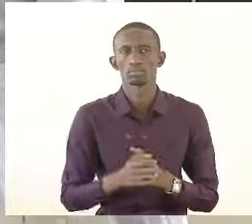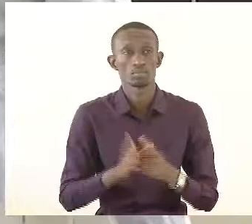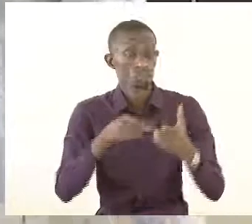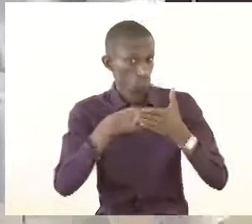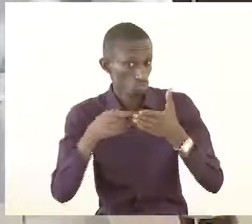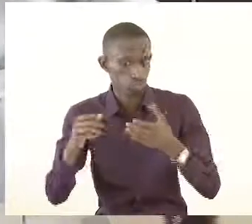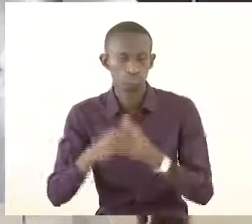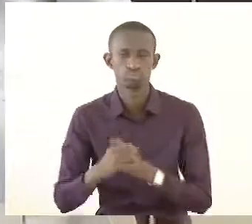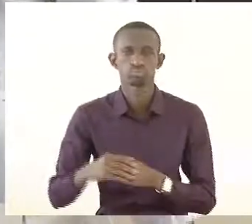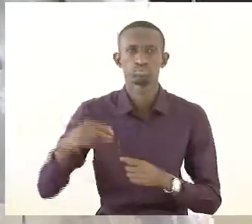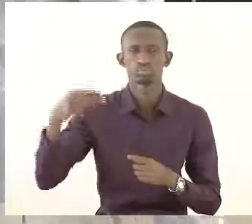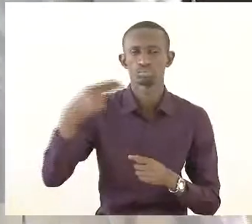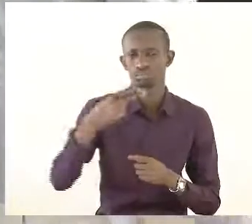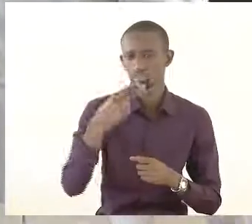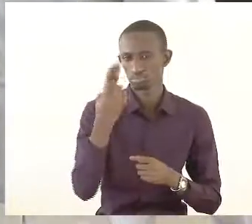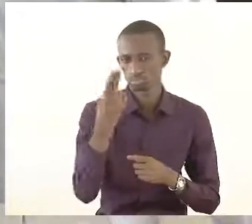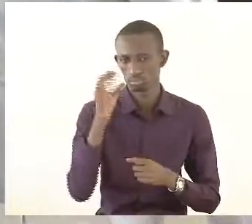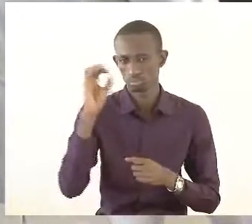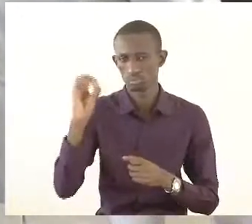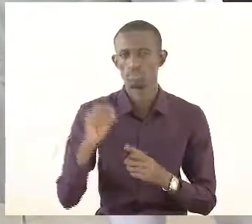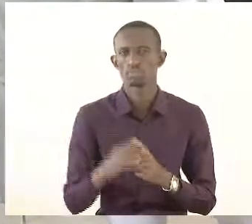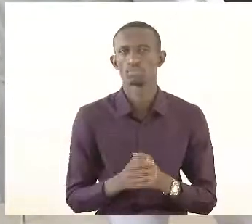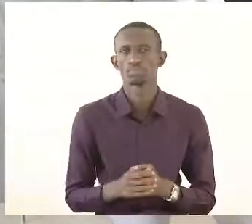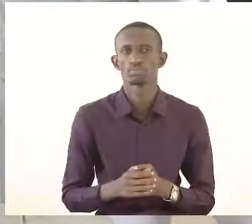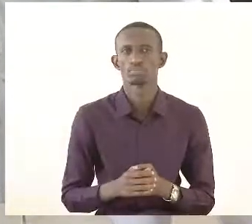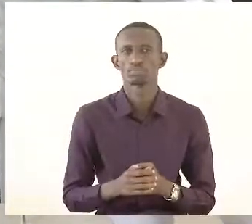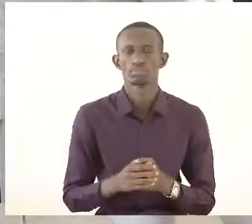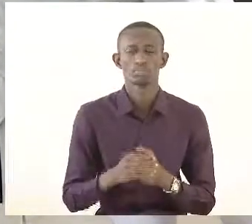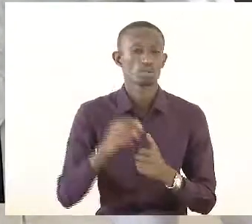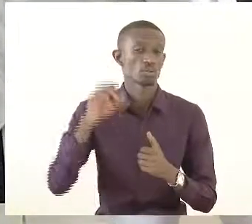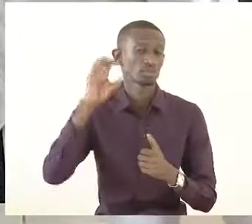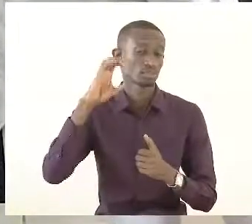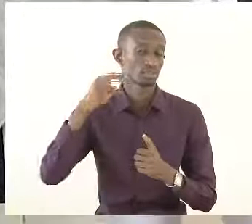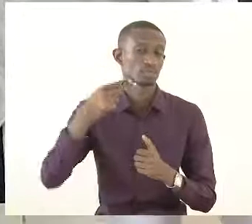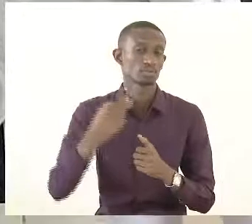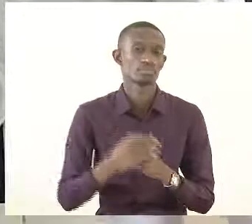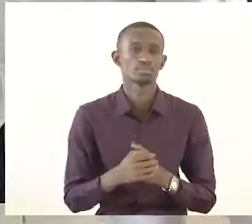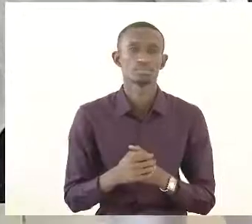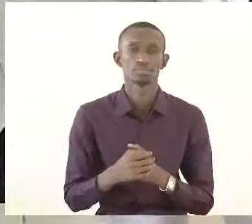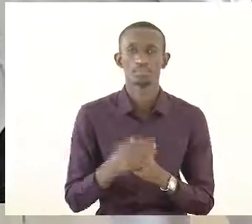treat the product with water, we get CH3, CH2,